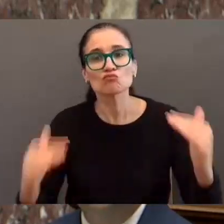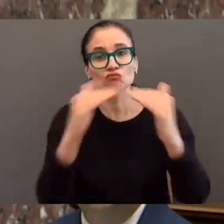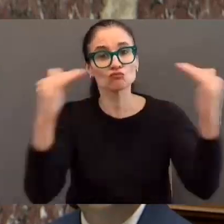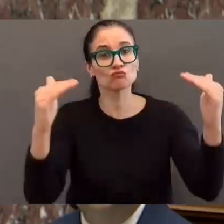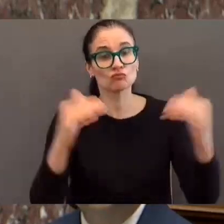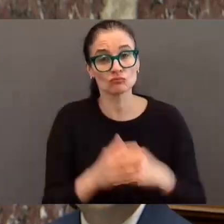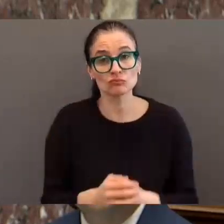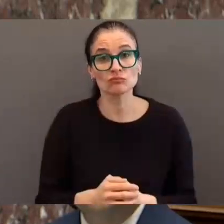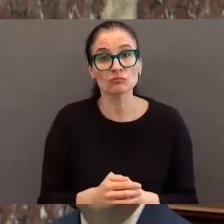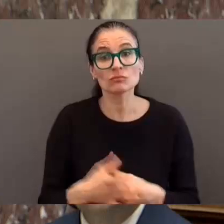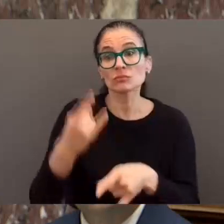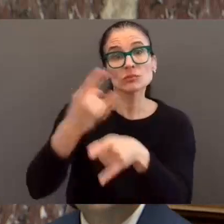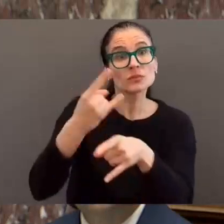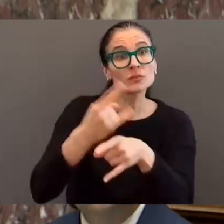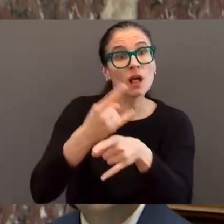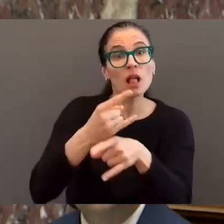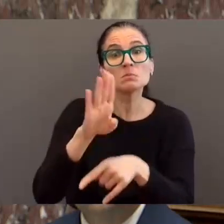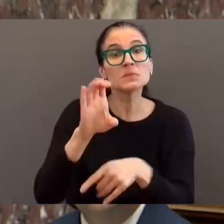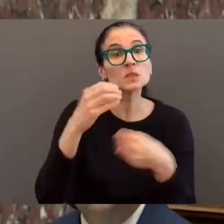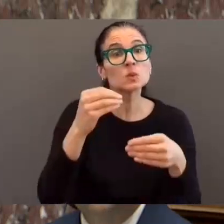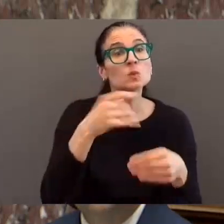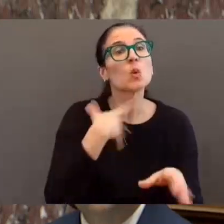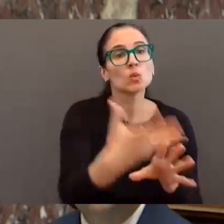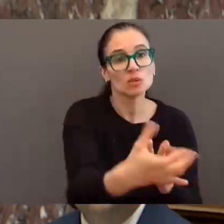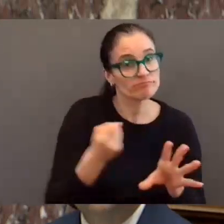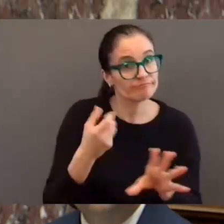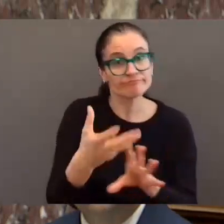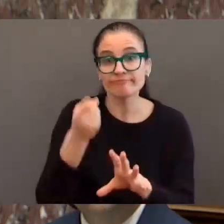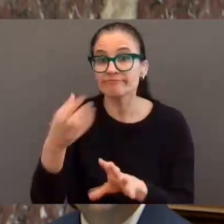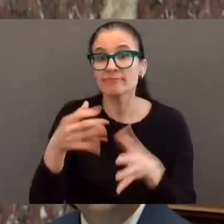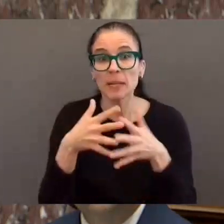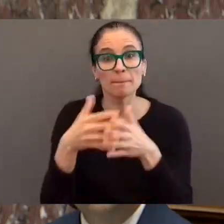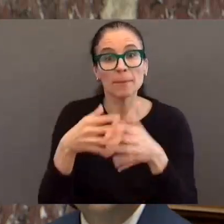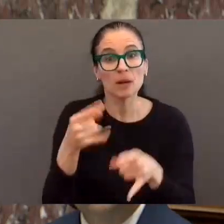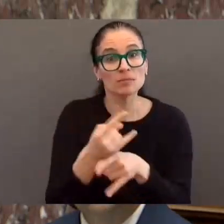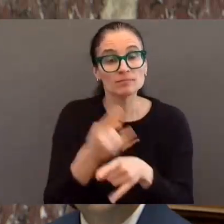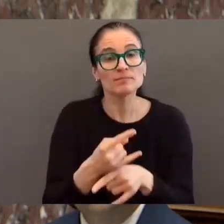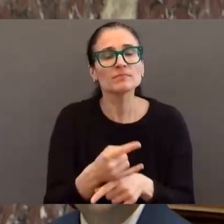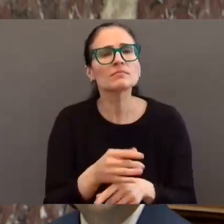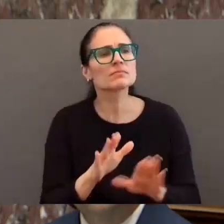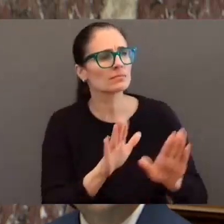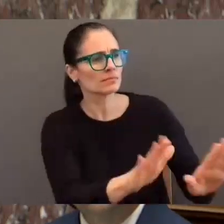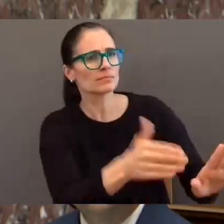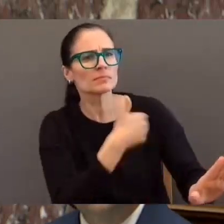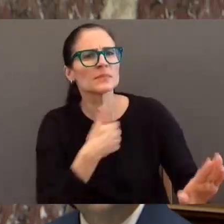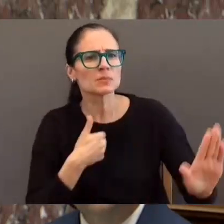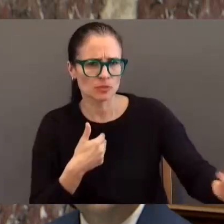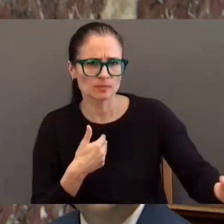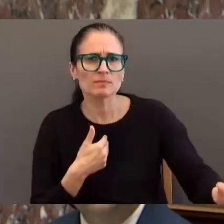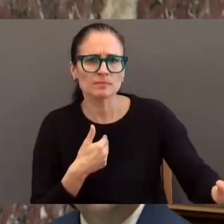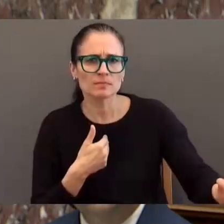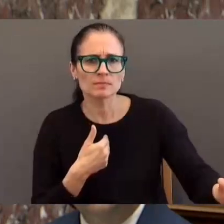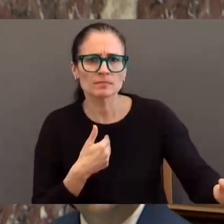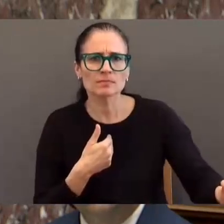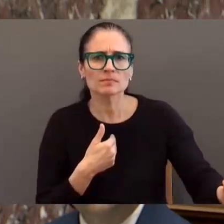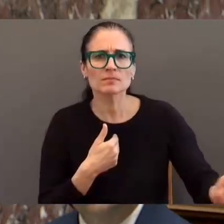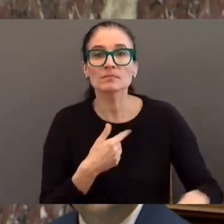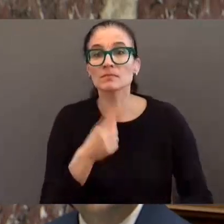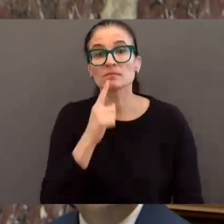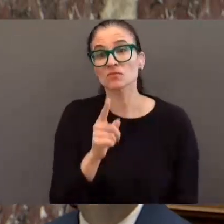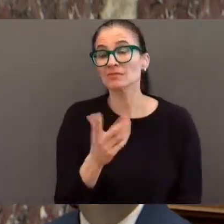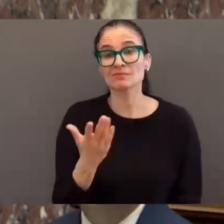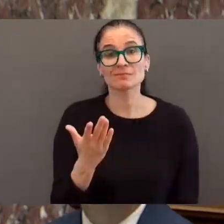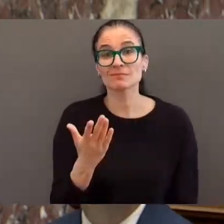floor. Minister, continue. to not condemn Trump's tariffs. That's what we do. We condemn them.